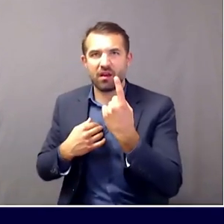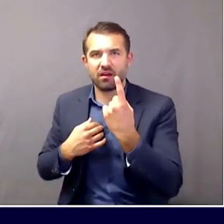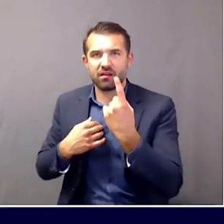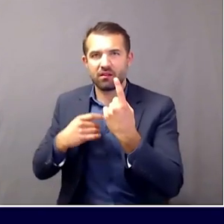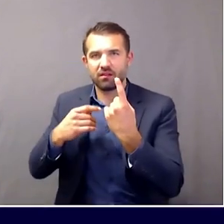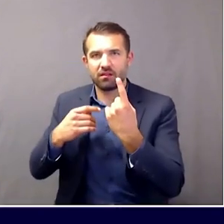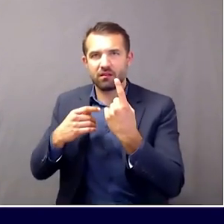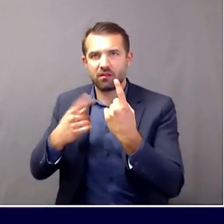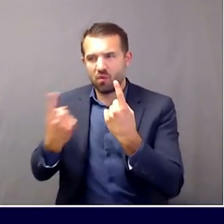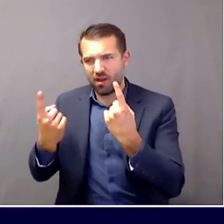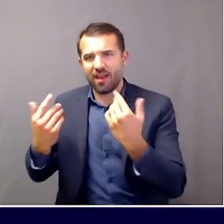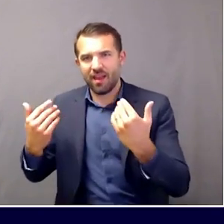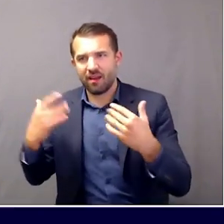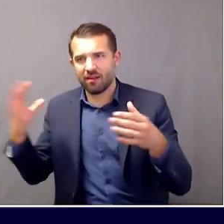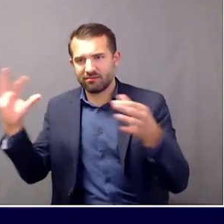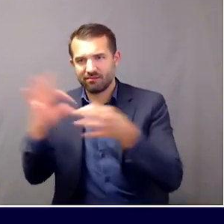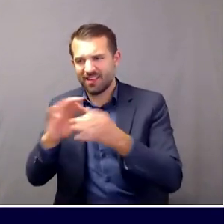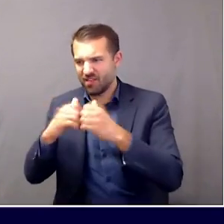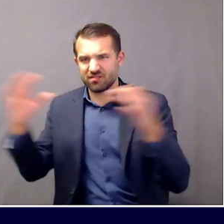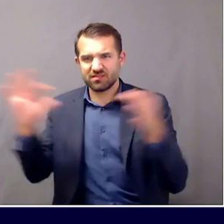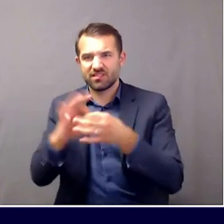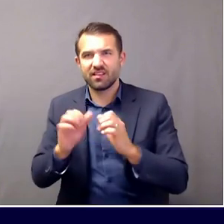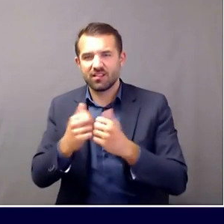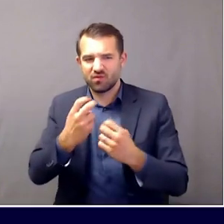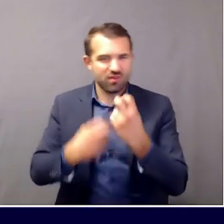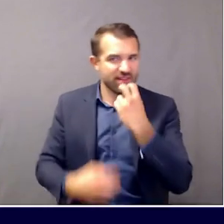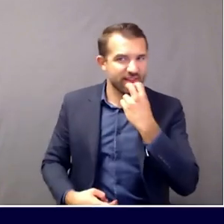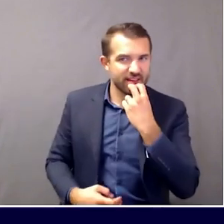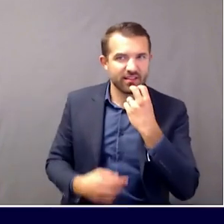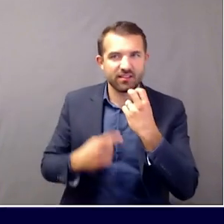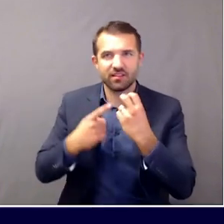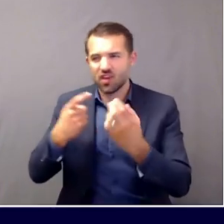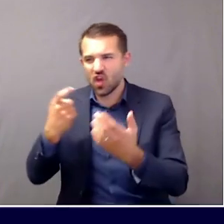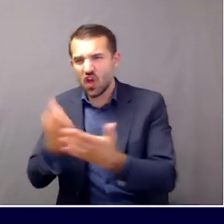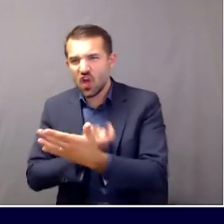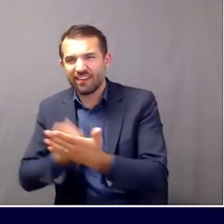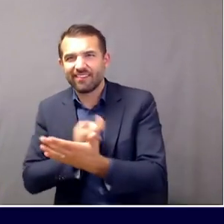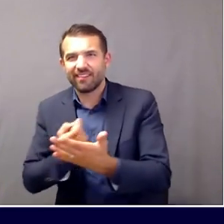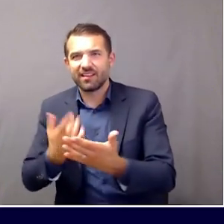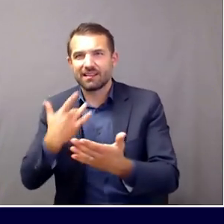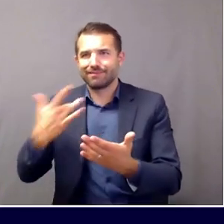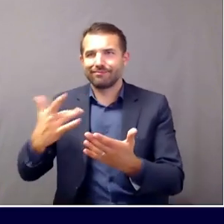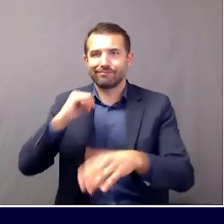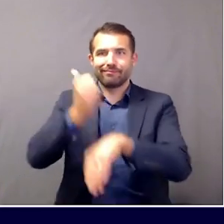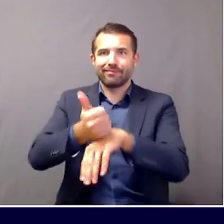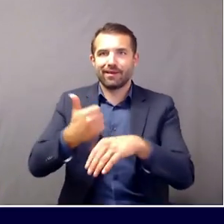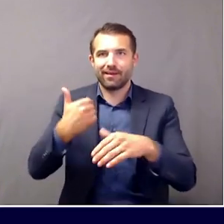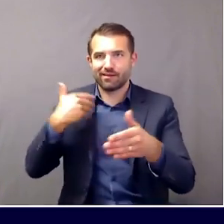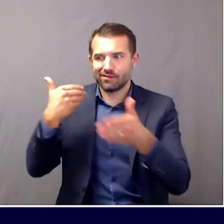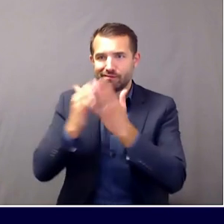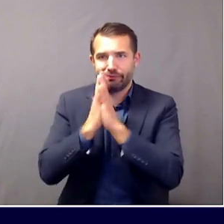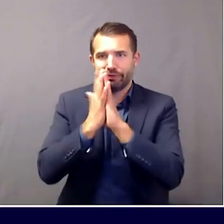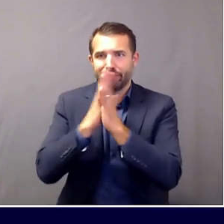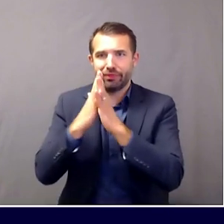not 6 feet away, or you're not really close to somebody for a lengthy period of time. The kids are always